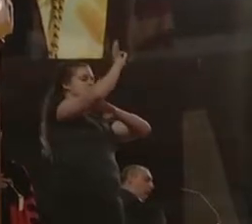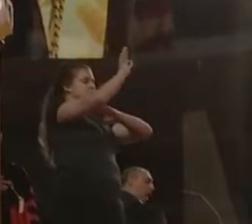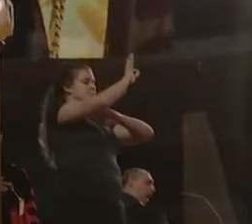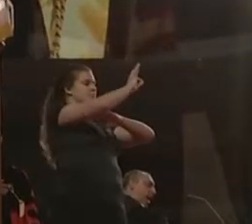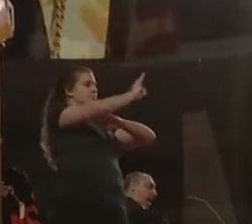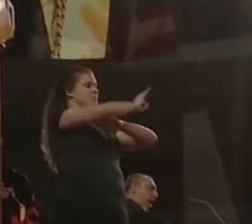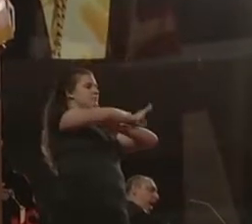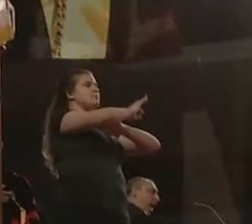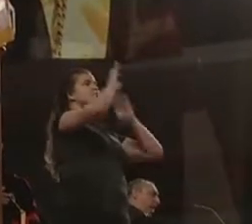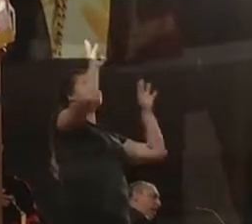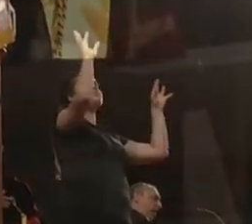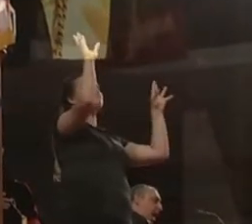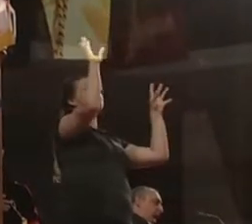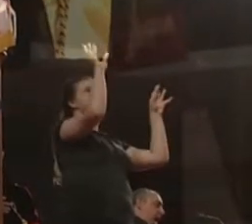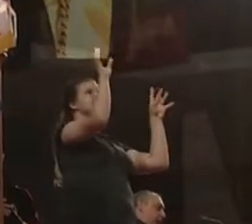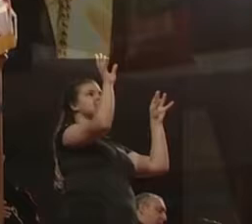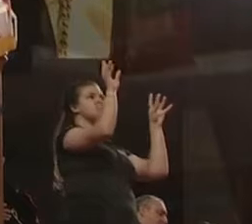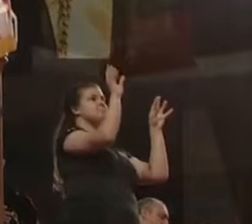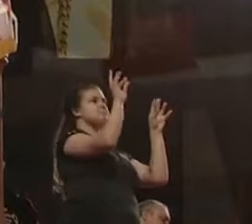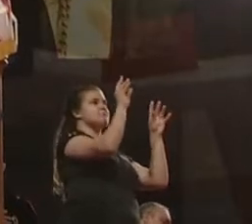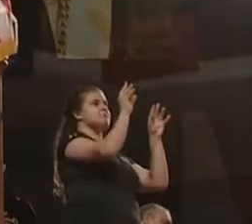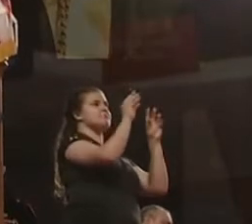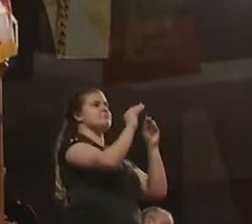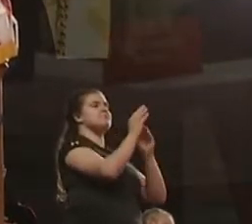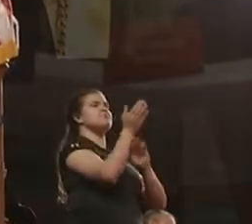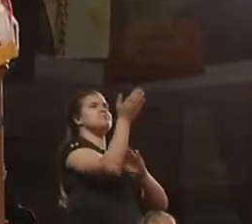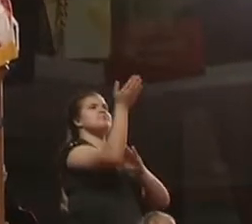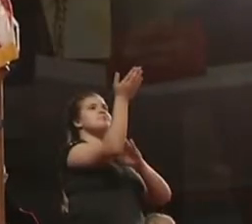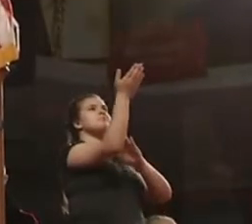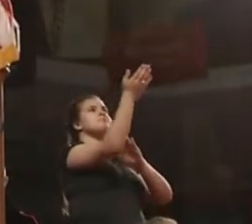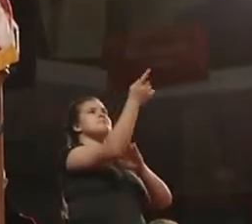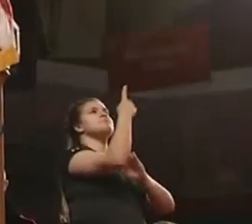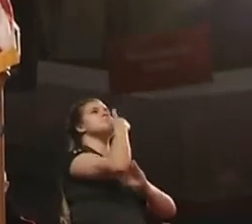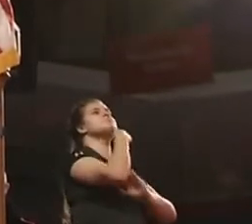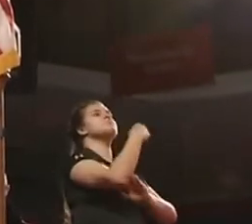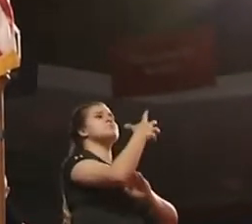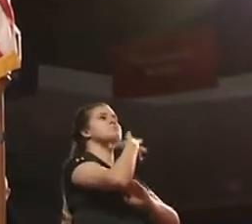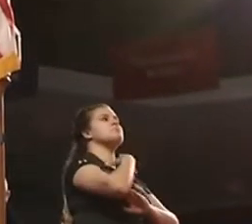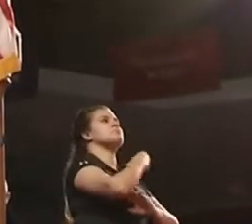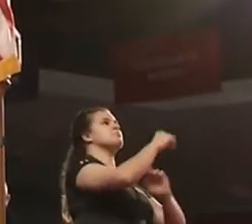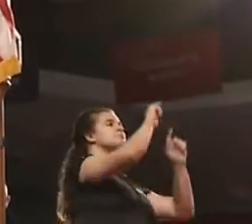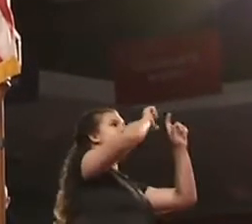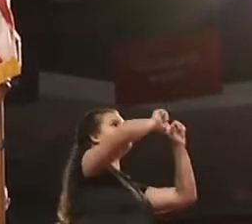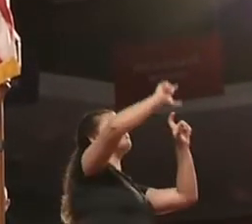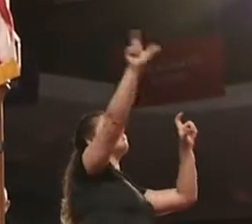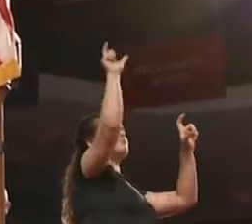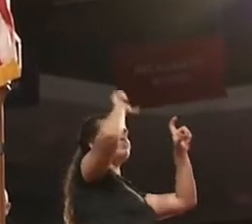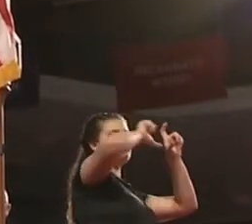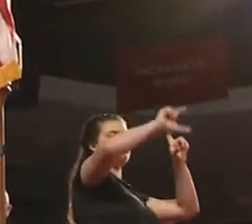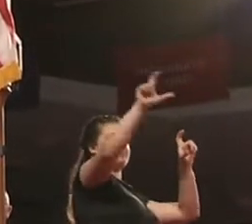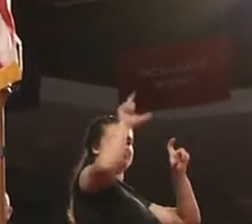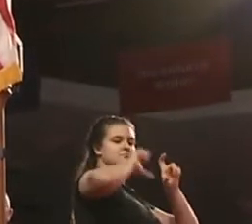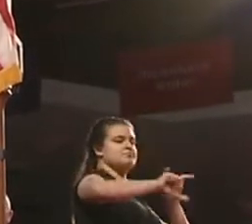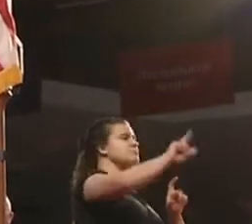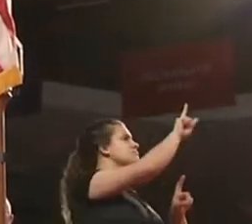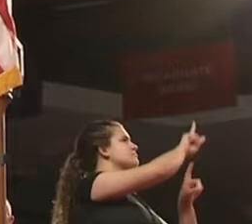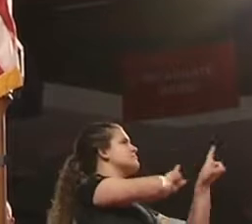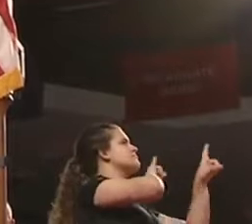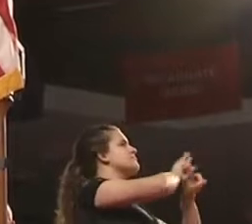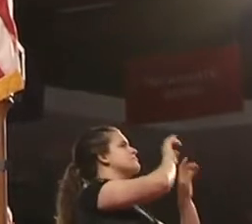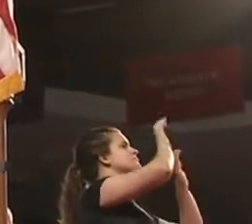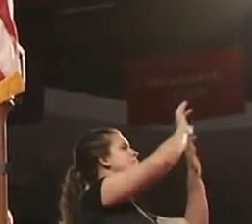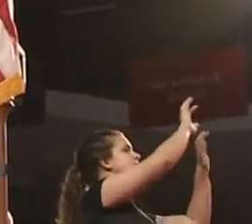the twilight's last gleaming, whose broad stripes and